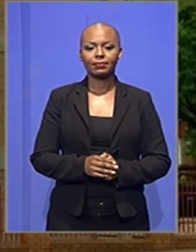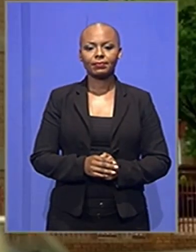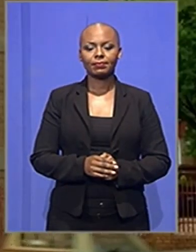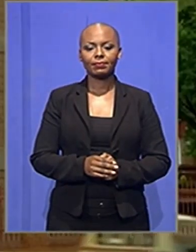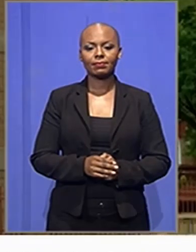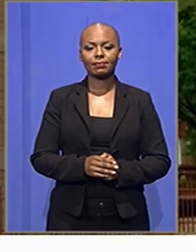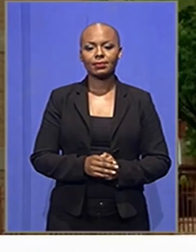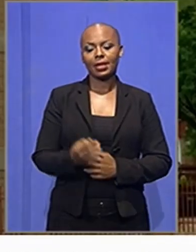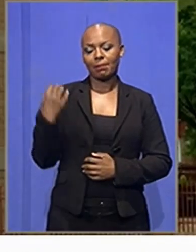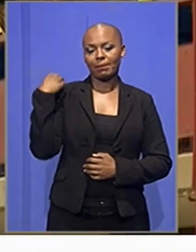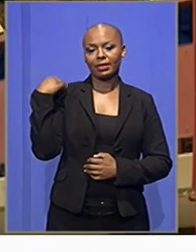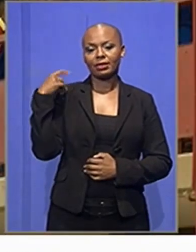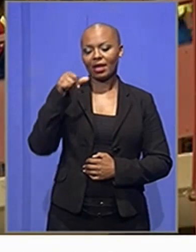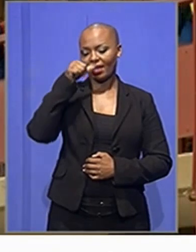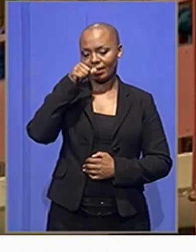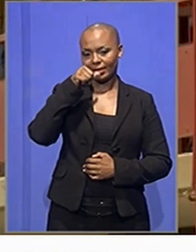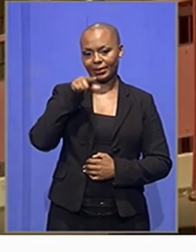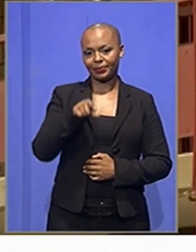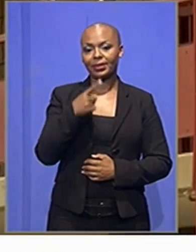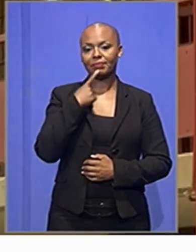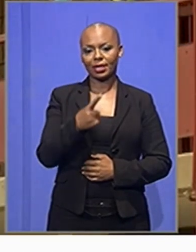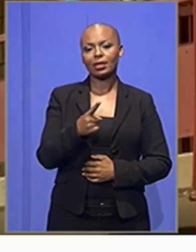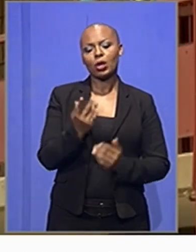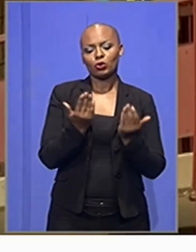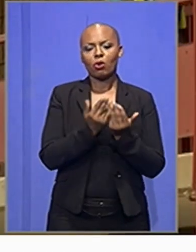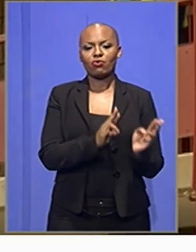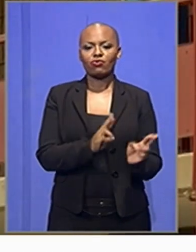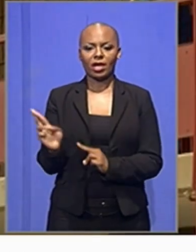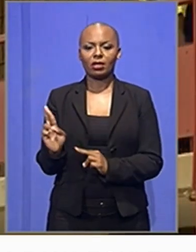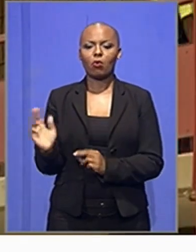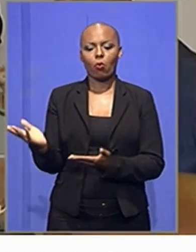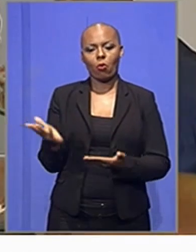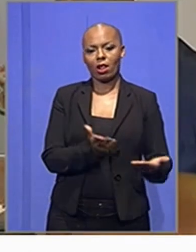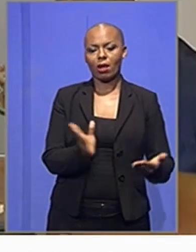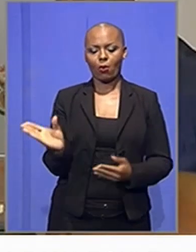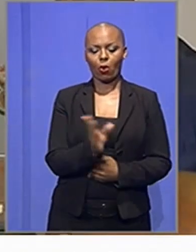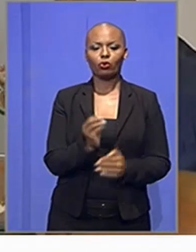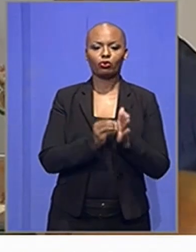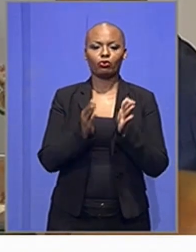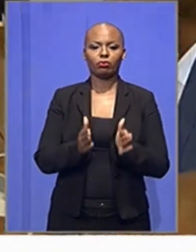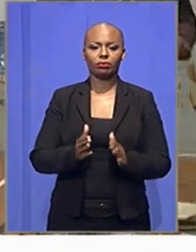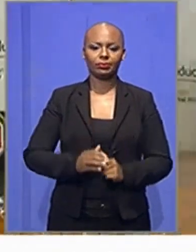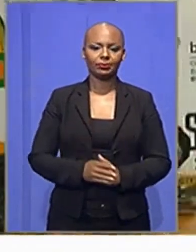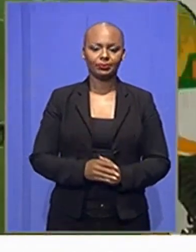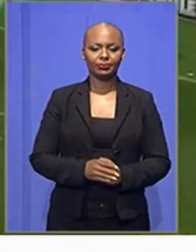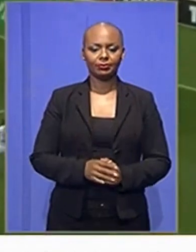Letona la thuto ya motheo le re dikolo di malala a laotswe ho amohela barutwana kaofela diphaposing tsa borutelo.